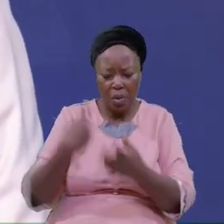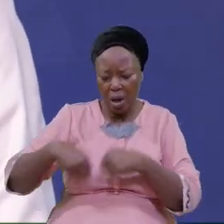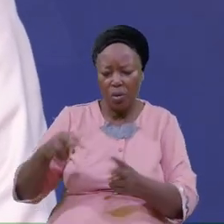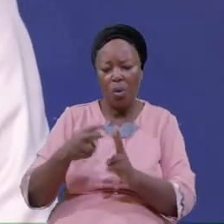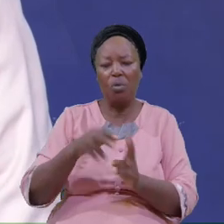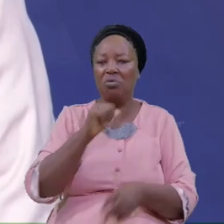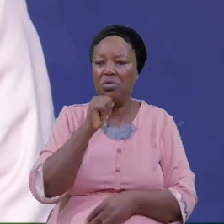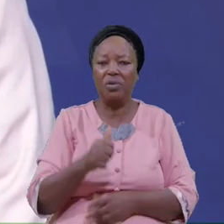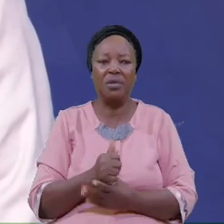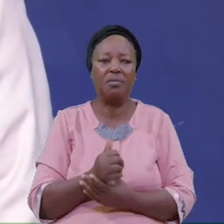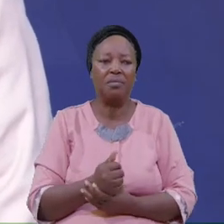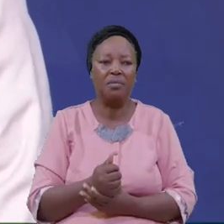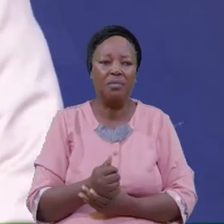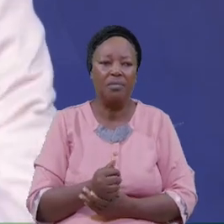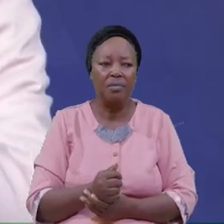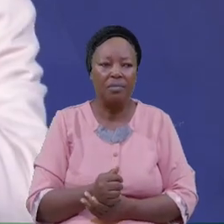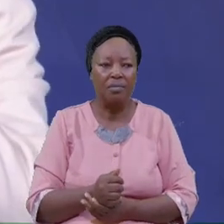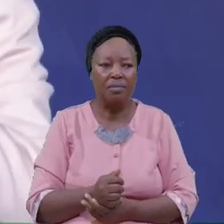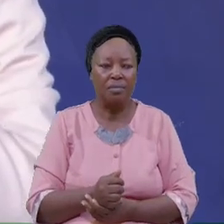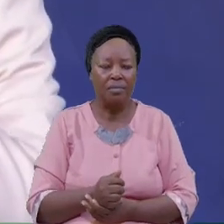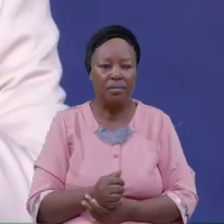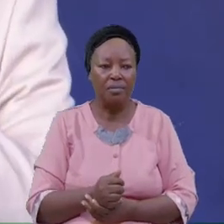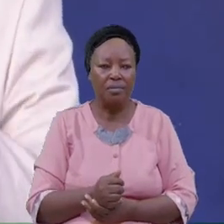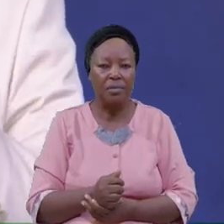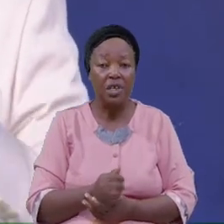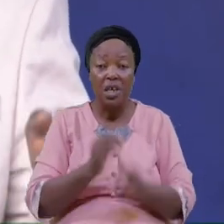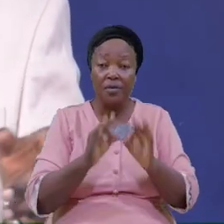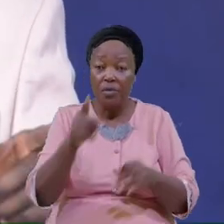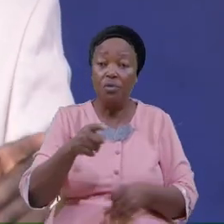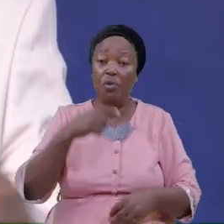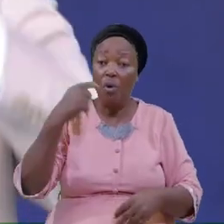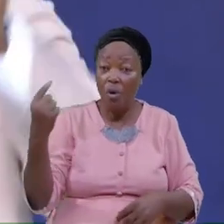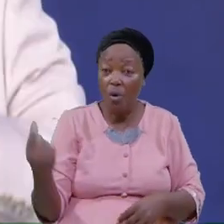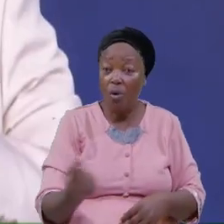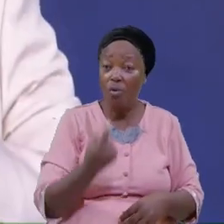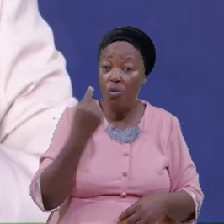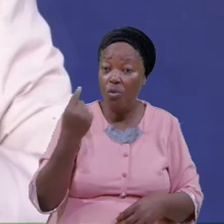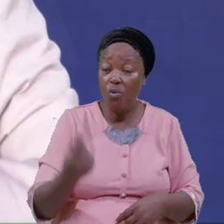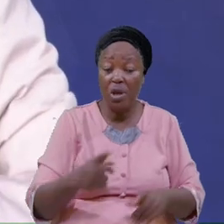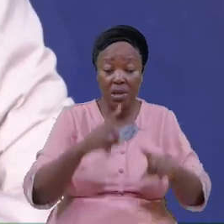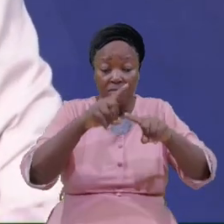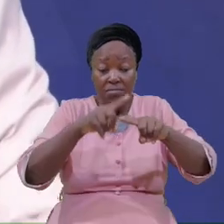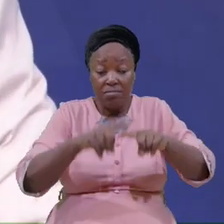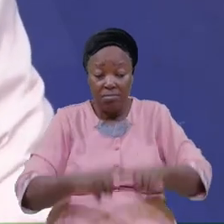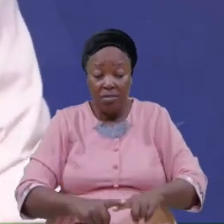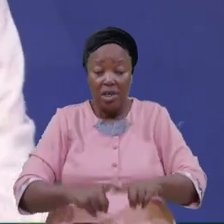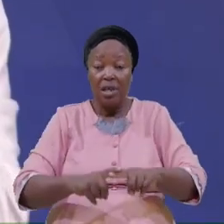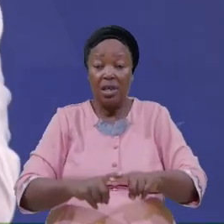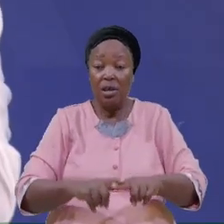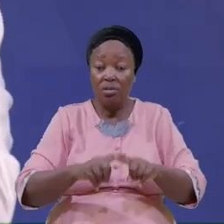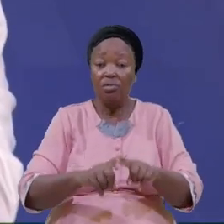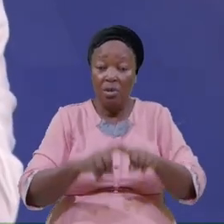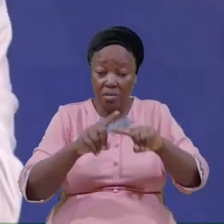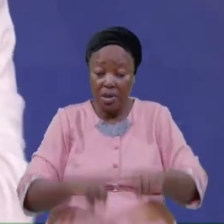pouvez savoir si vous avez le cœur nouveau ou pas. If you always lean towards the old propensity in your